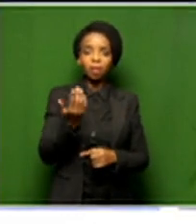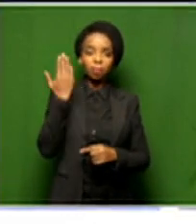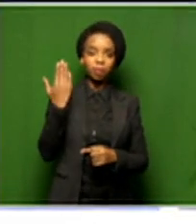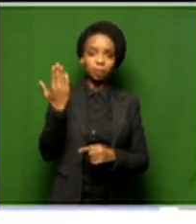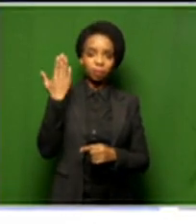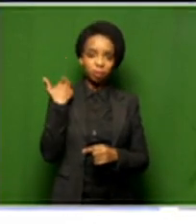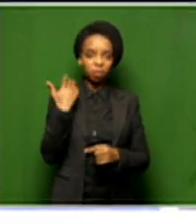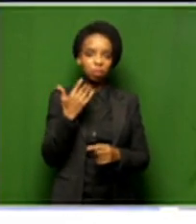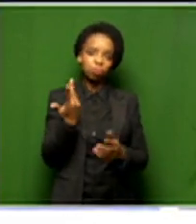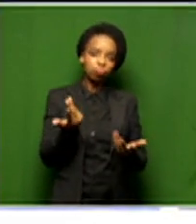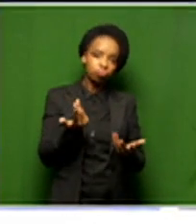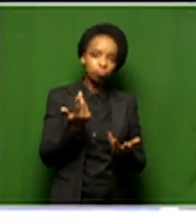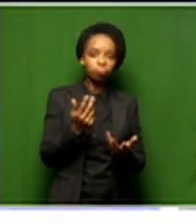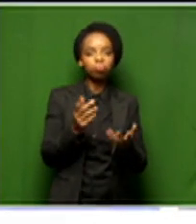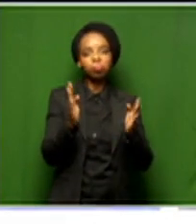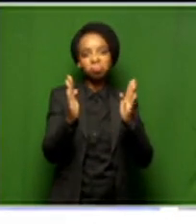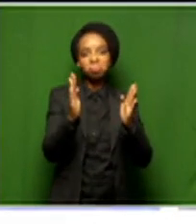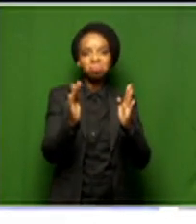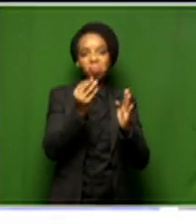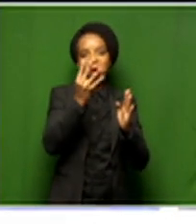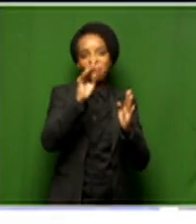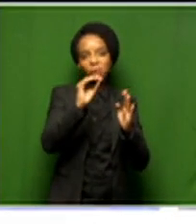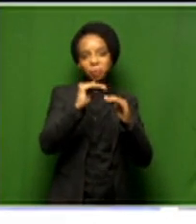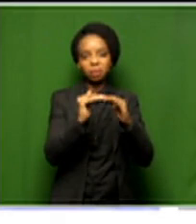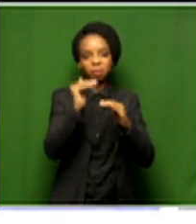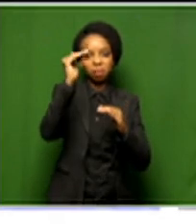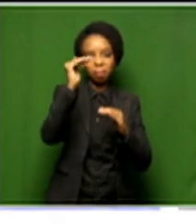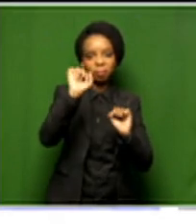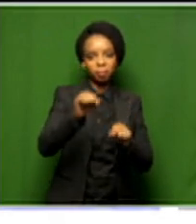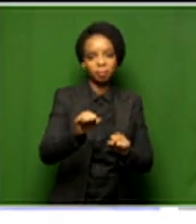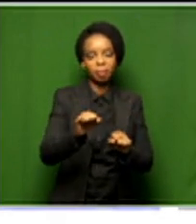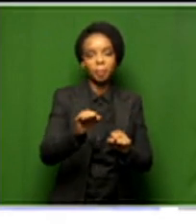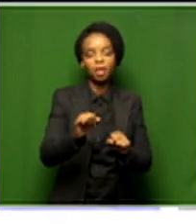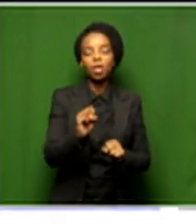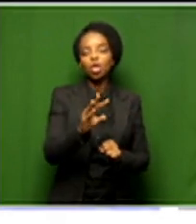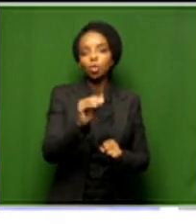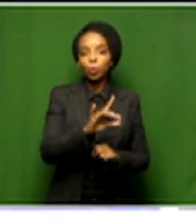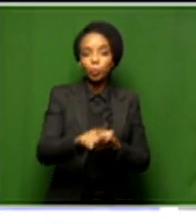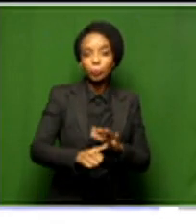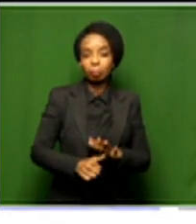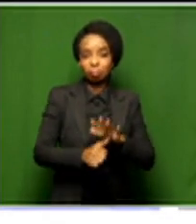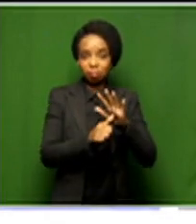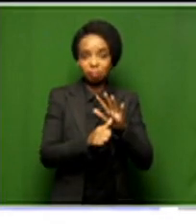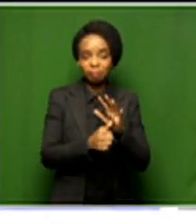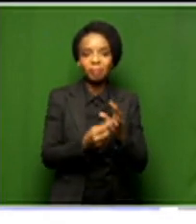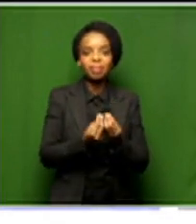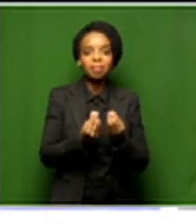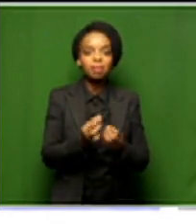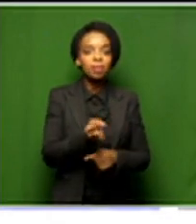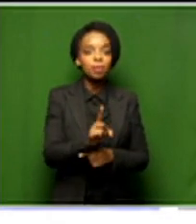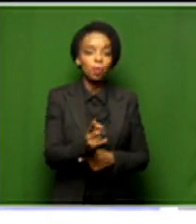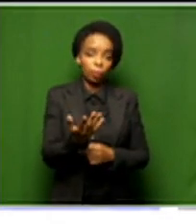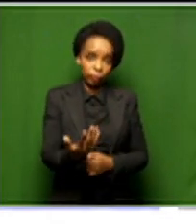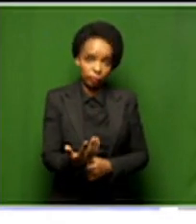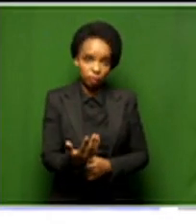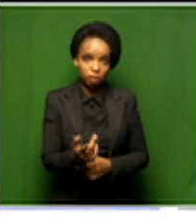was from 40s upwards. So the critical segment of the voter population is there,